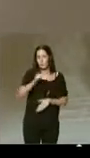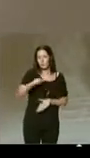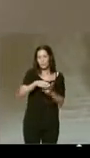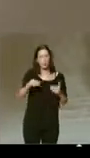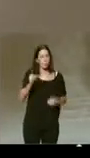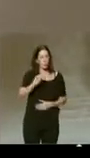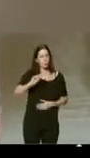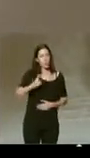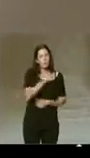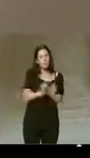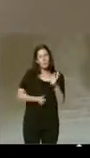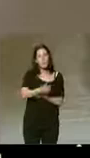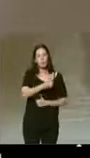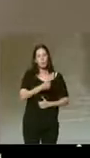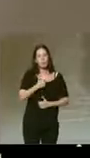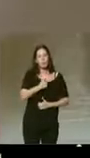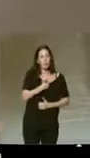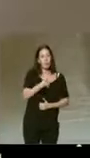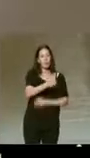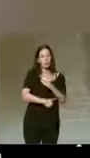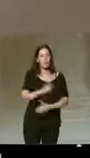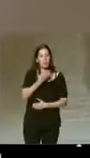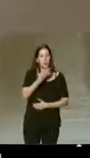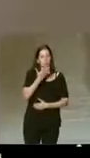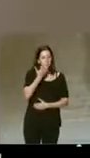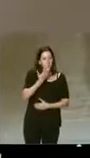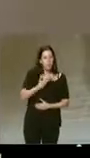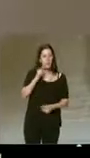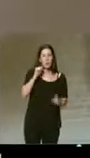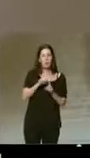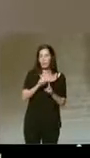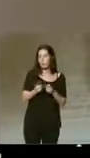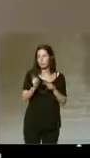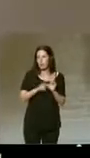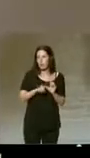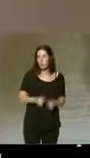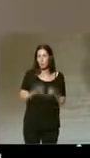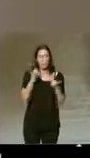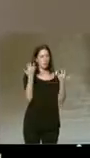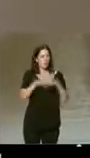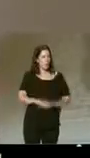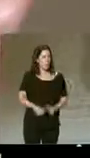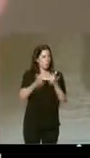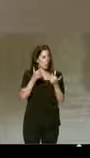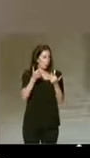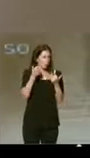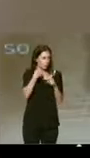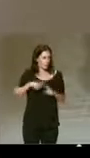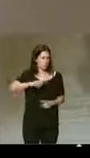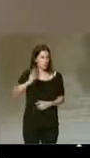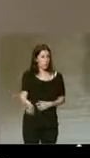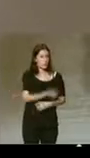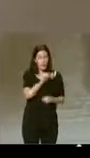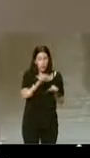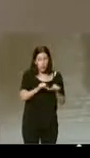technology. First, we need to deal with functionality so that there's greater integration, participation, and any goal you want